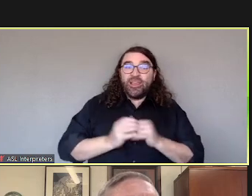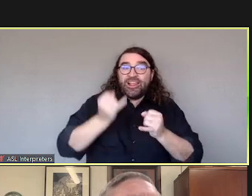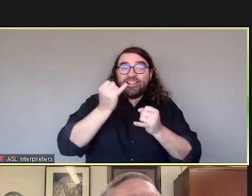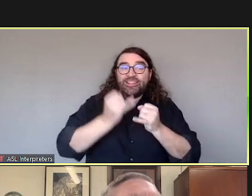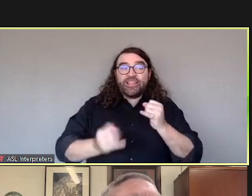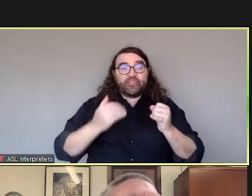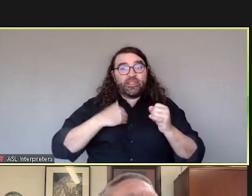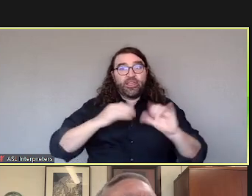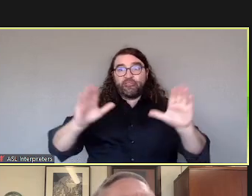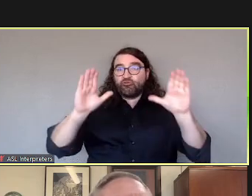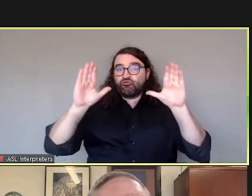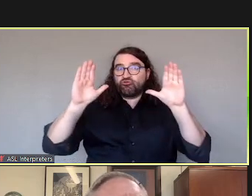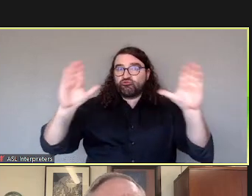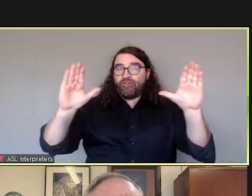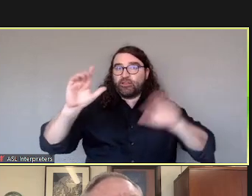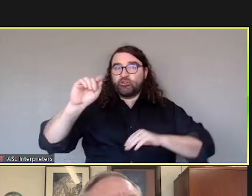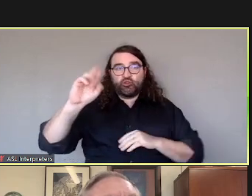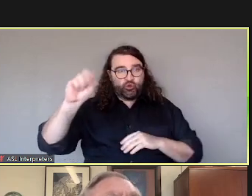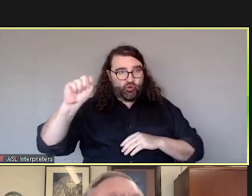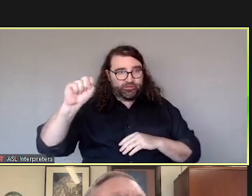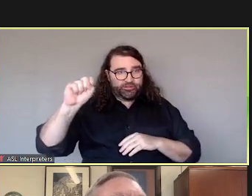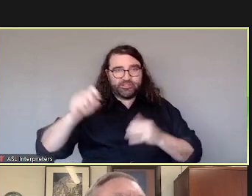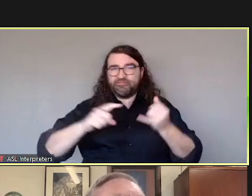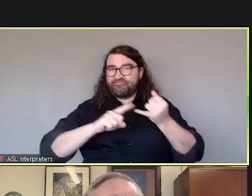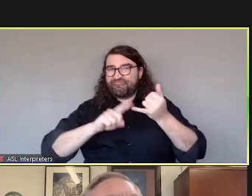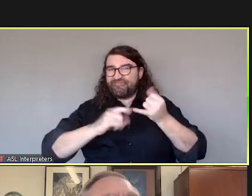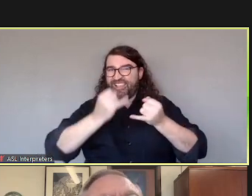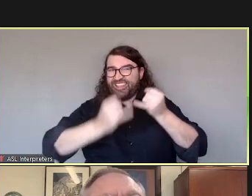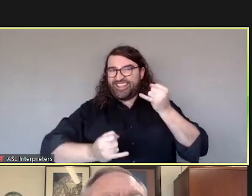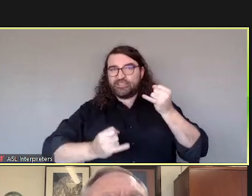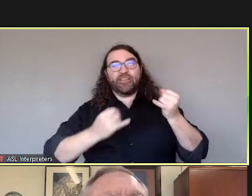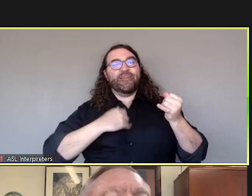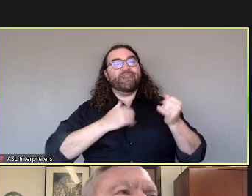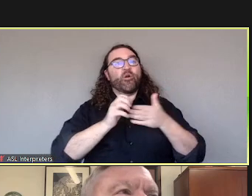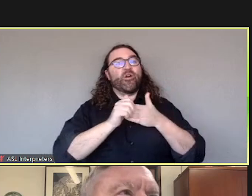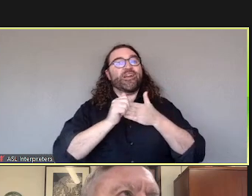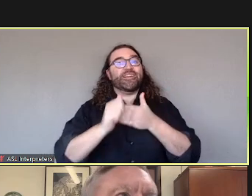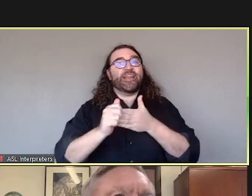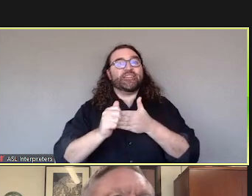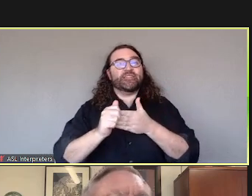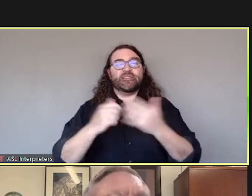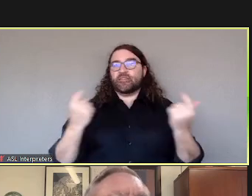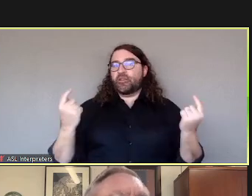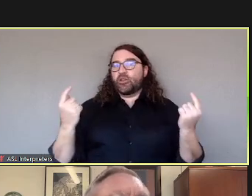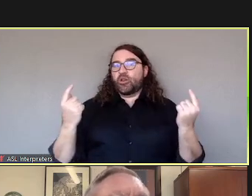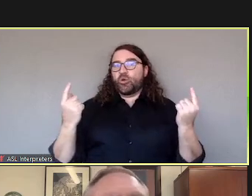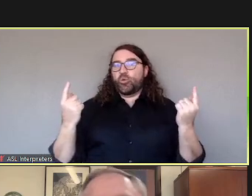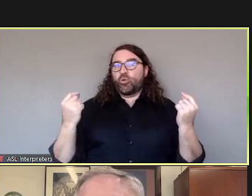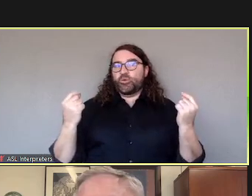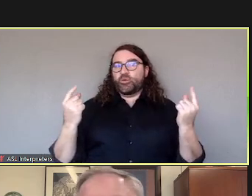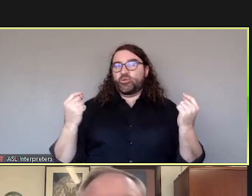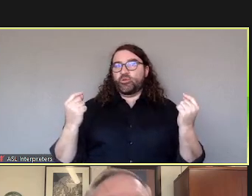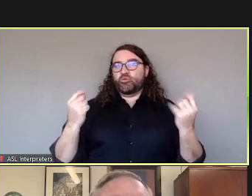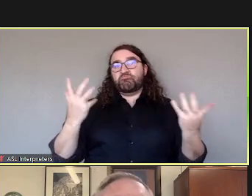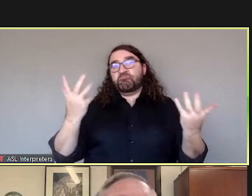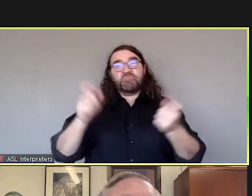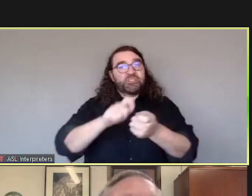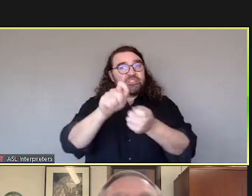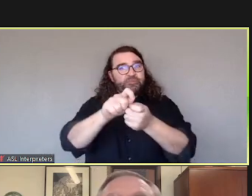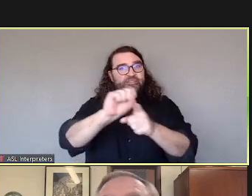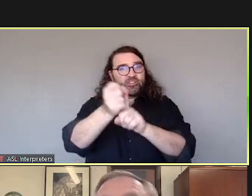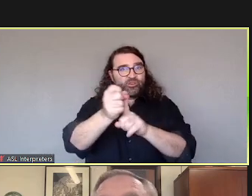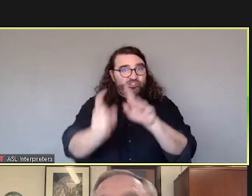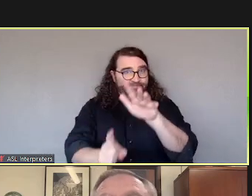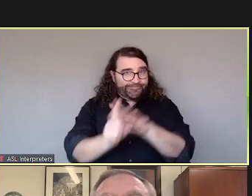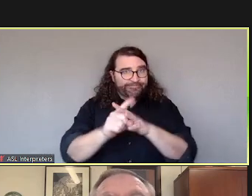the CDC has to offer about guidance for us about what do we do in certain situations. And so Brianna